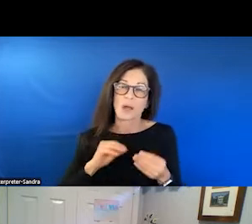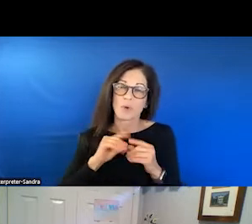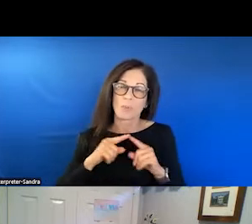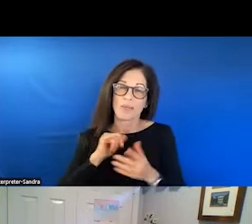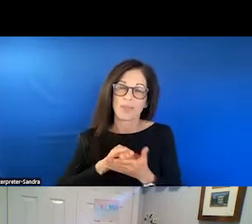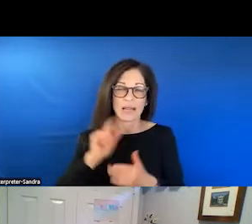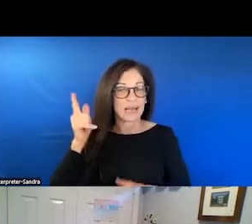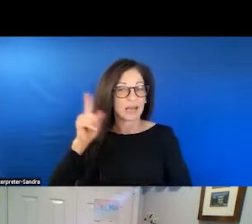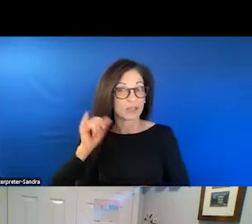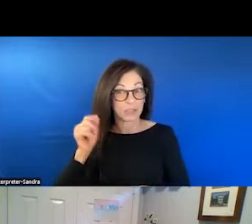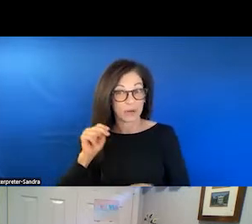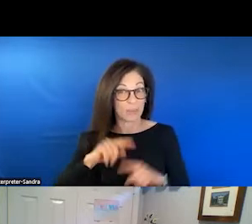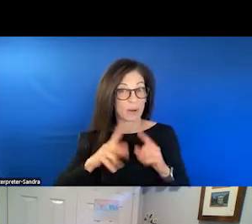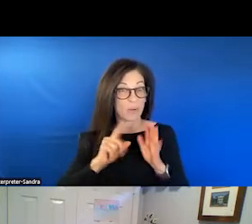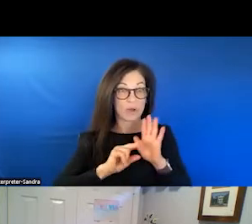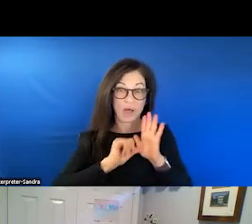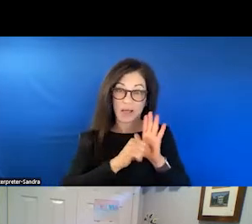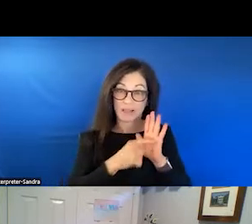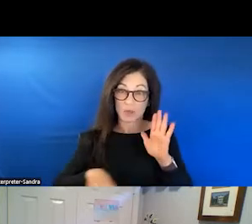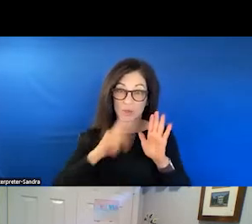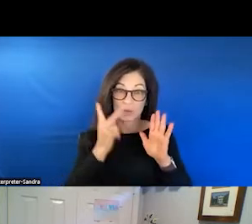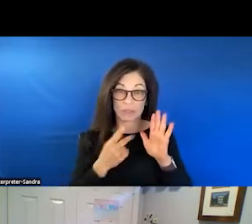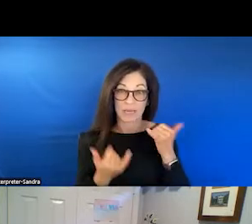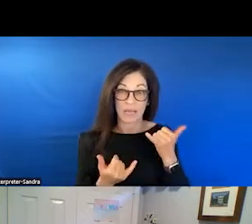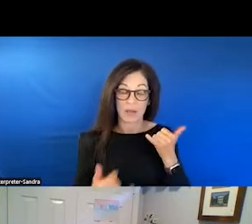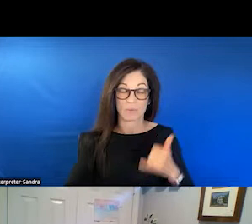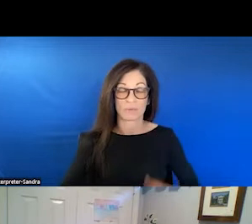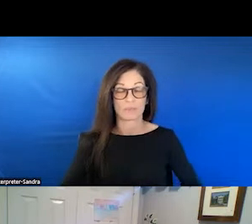to highlight it for everyone to see at this point in time